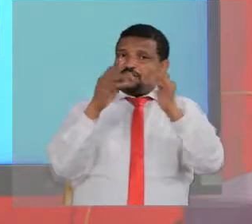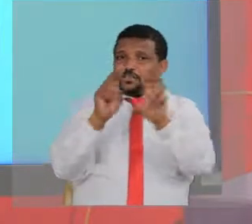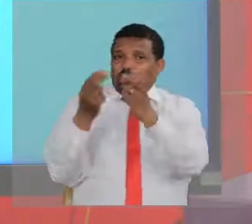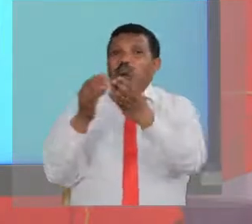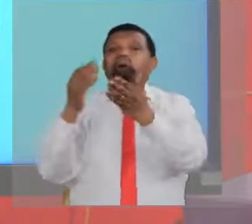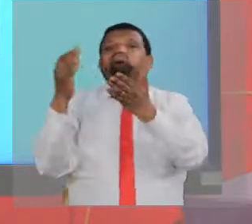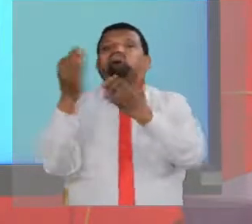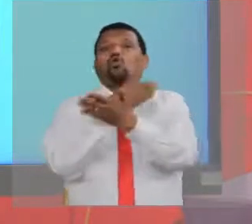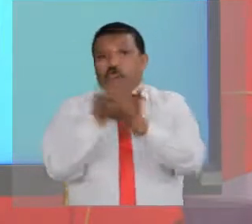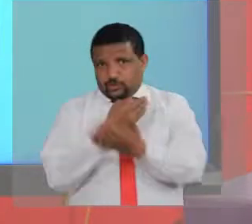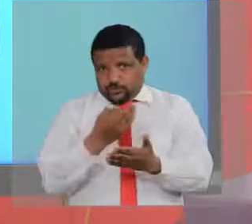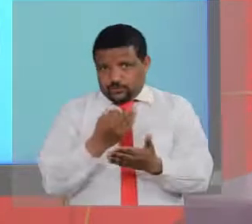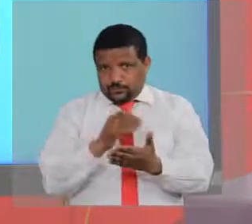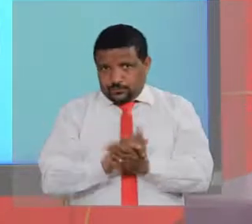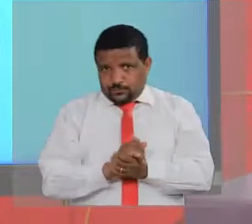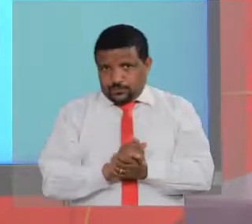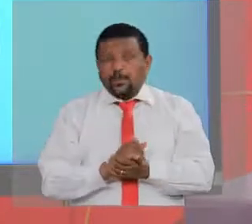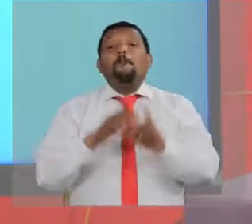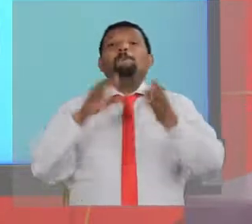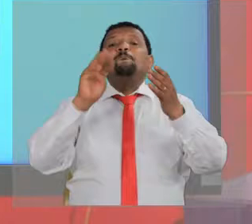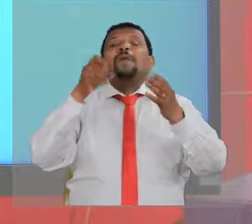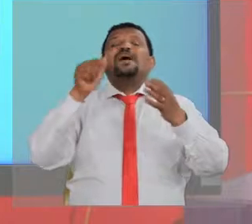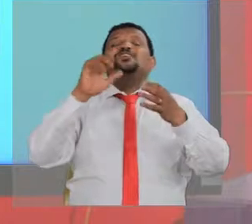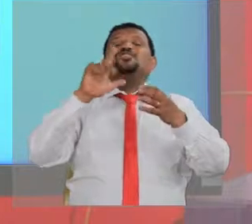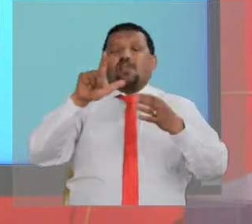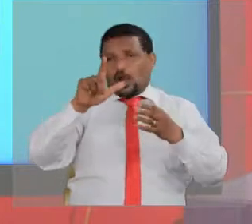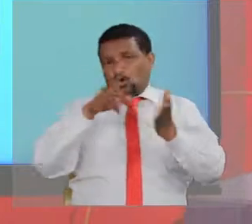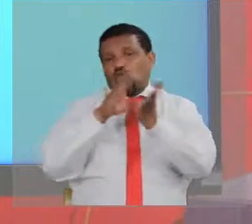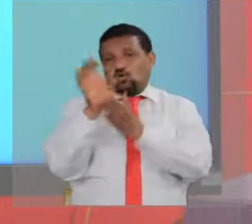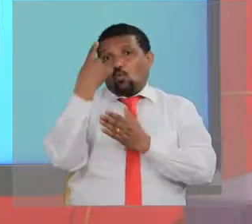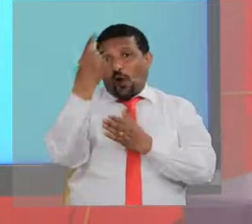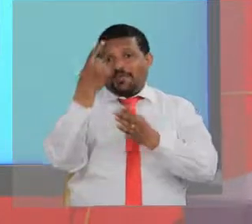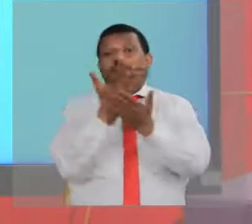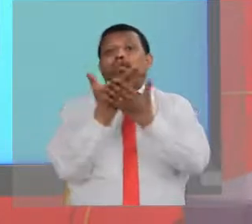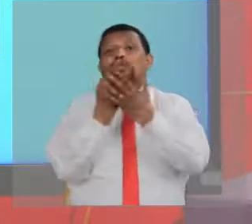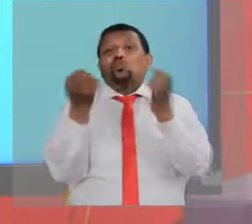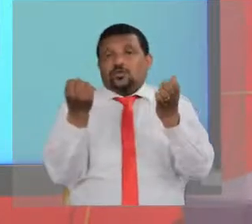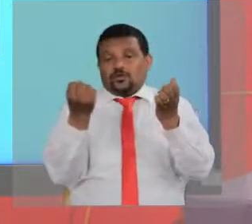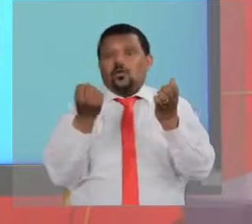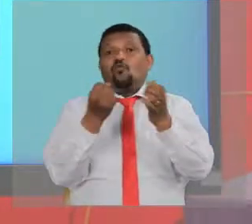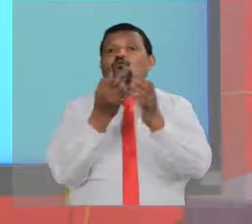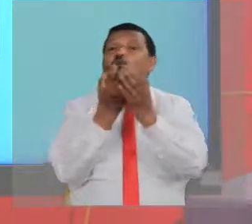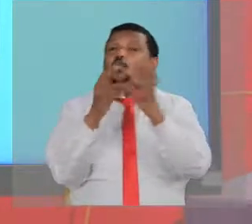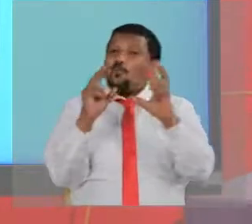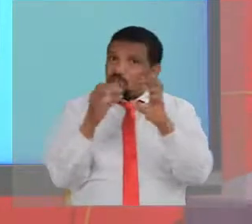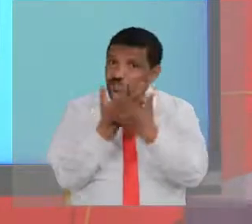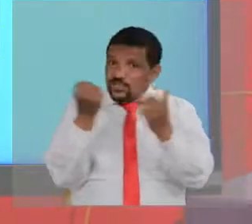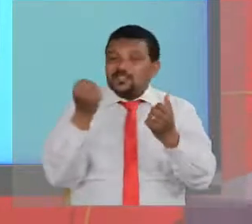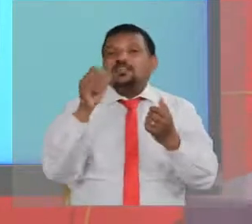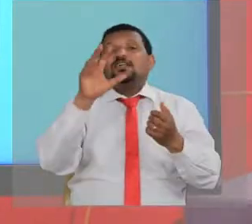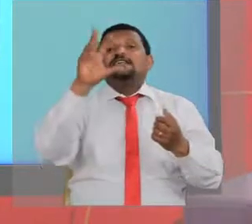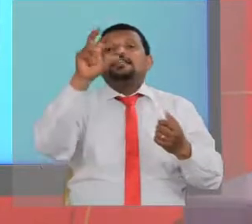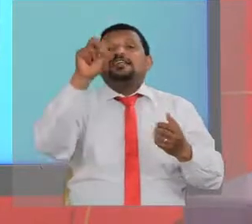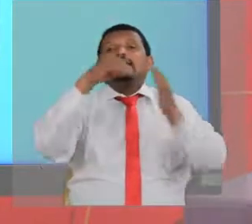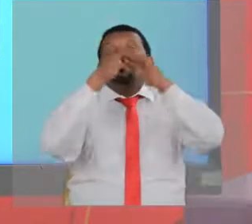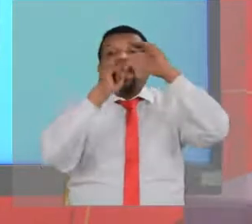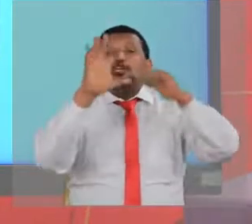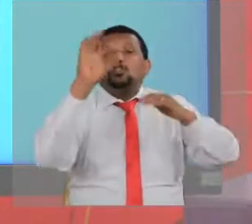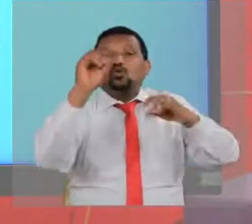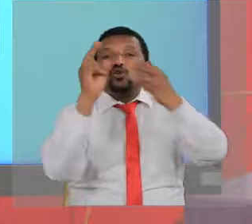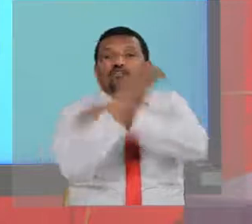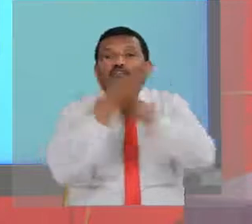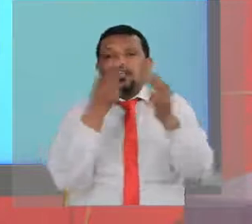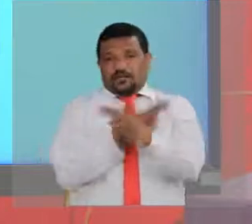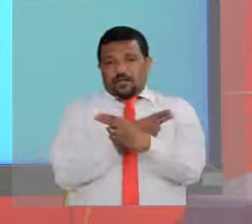So the marginal cost of 1 unit of a commodity is 30 minus 0 divided